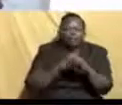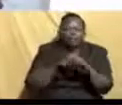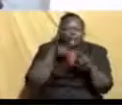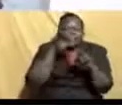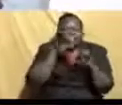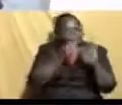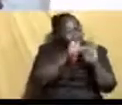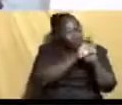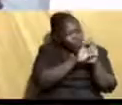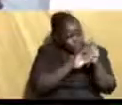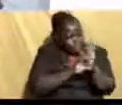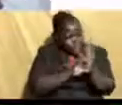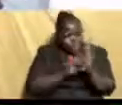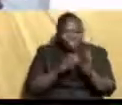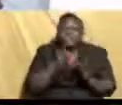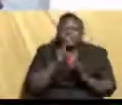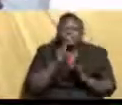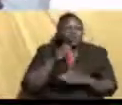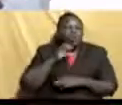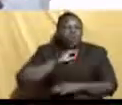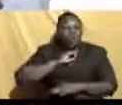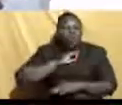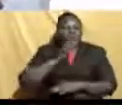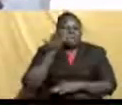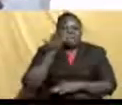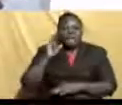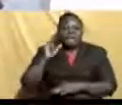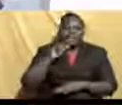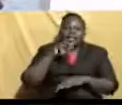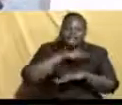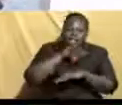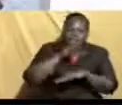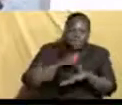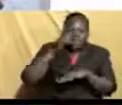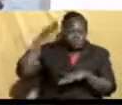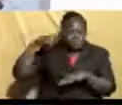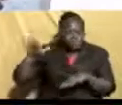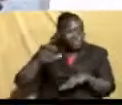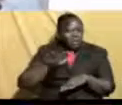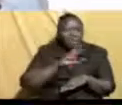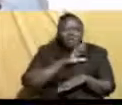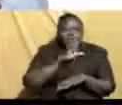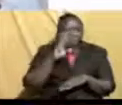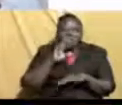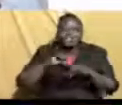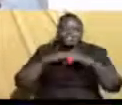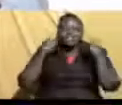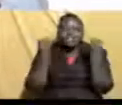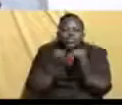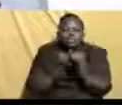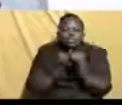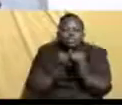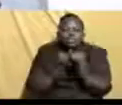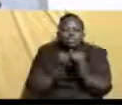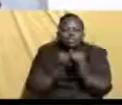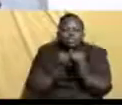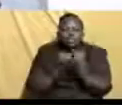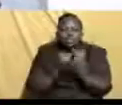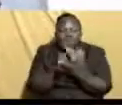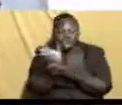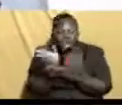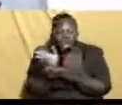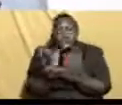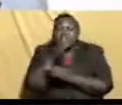a constitution is not owned by parliament. It's not owned by any of the constituted organs. A constitution is a document that